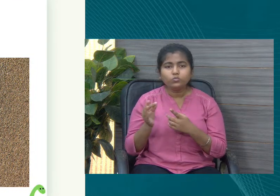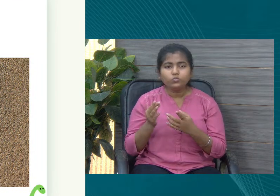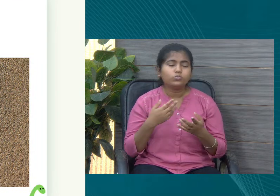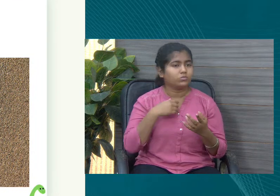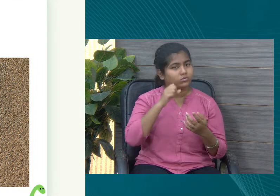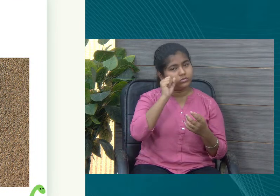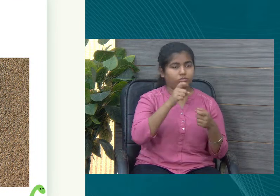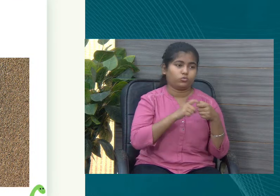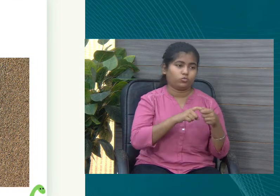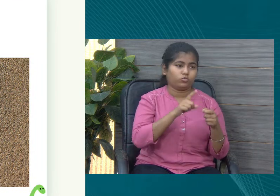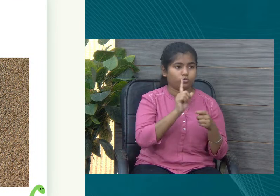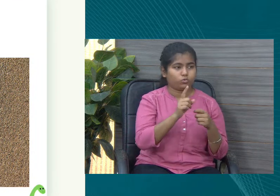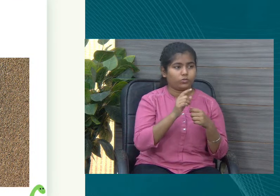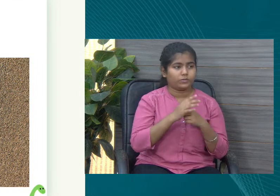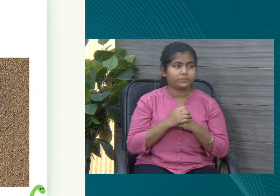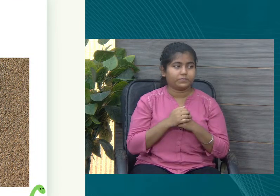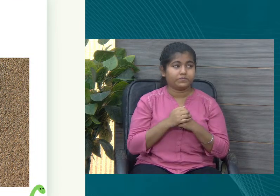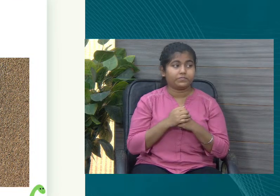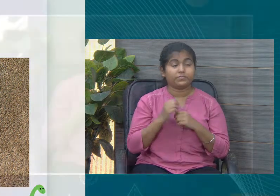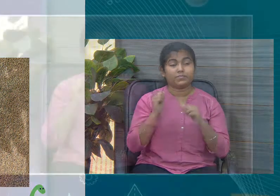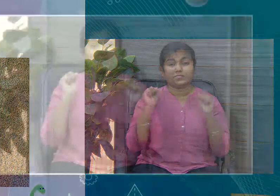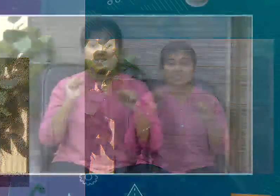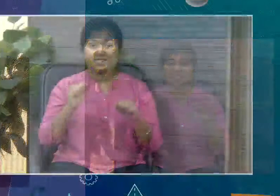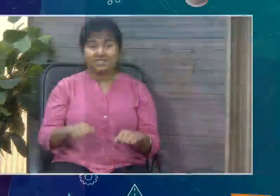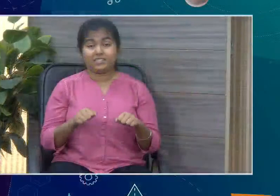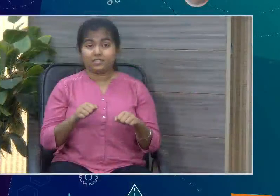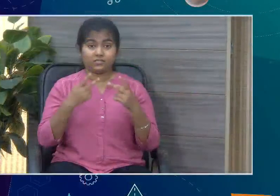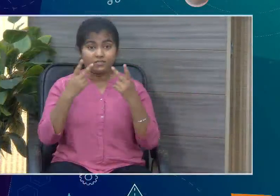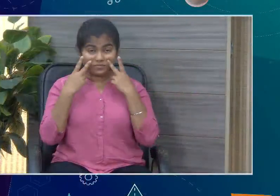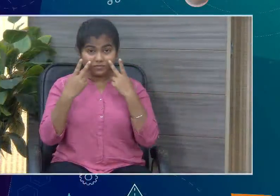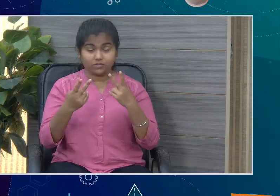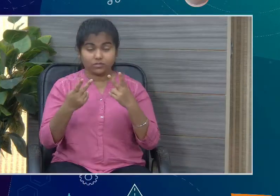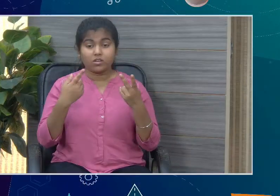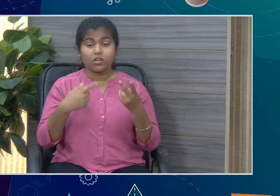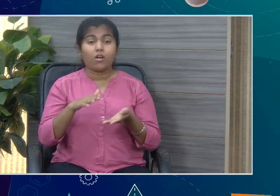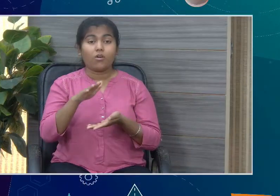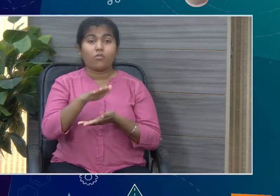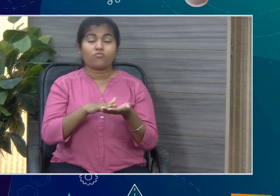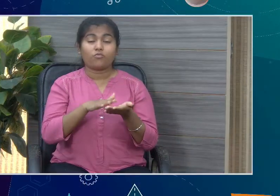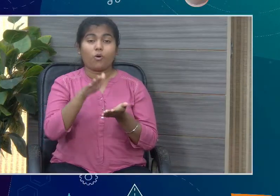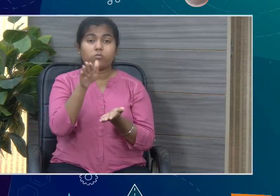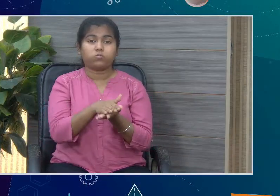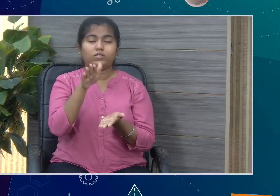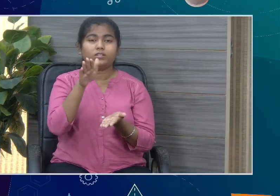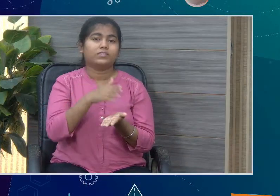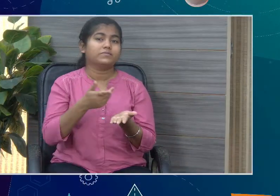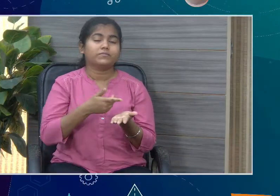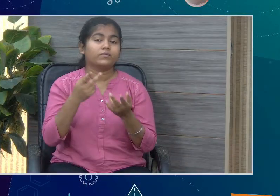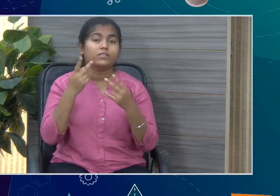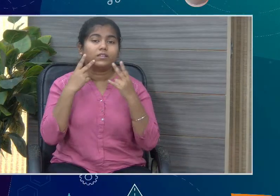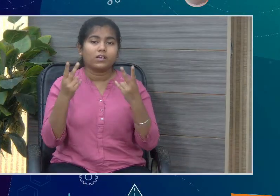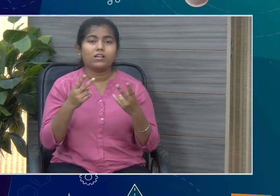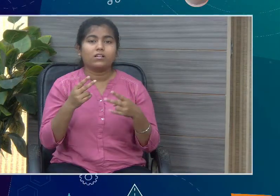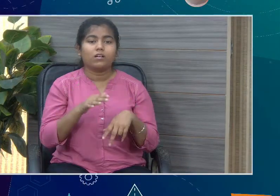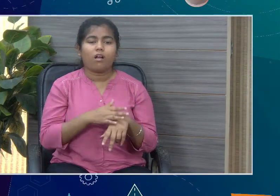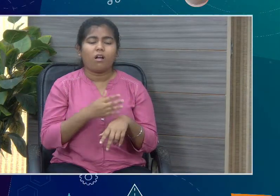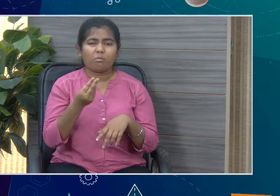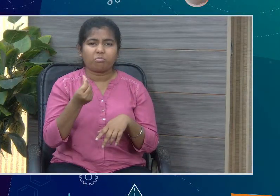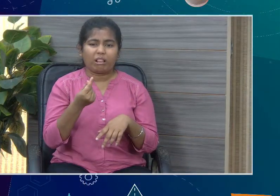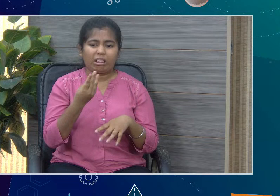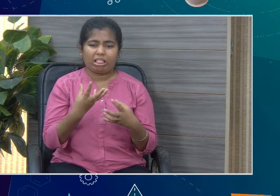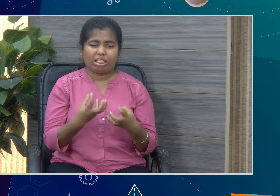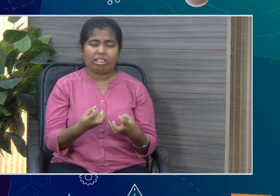have got it over here, this a footprint of human footprint in the mud. If you can see